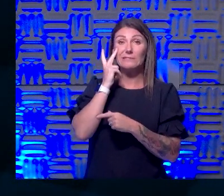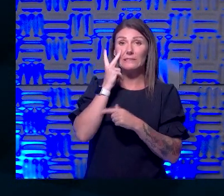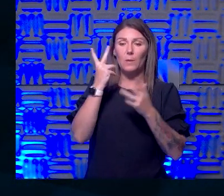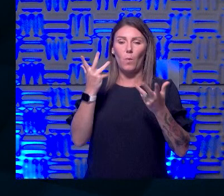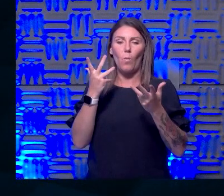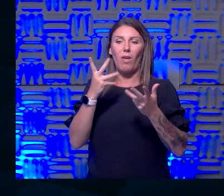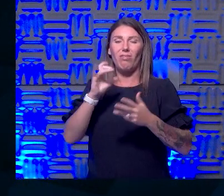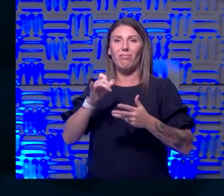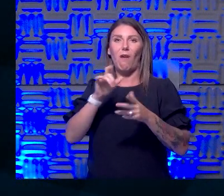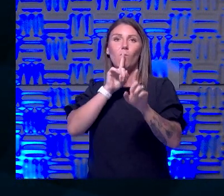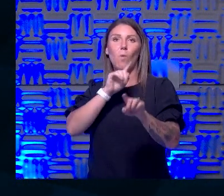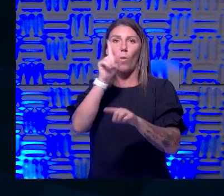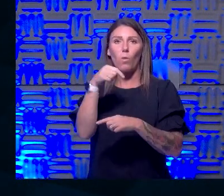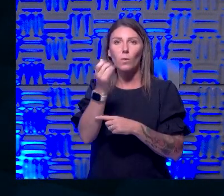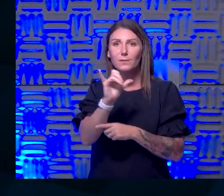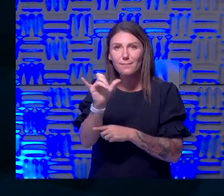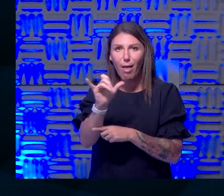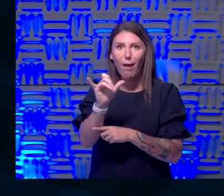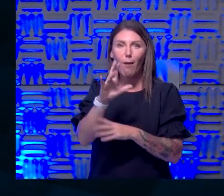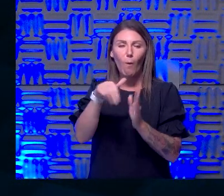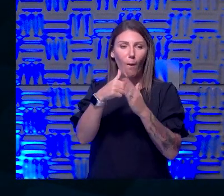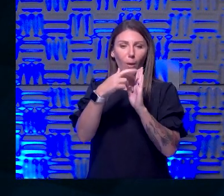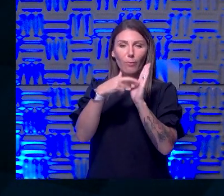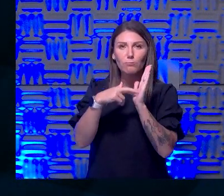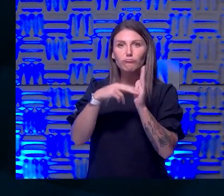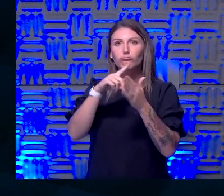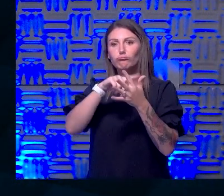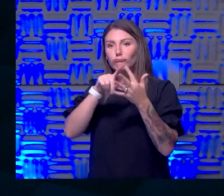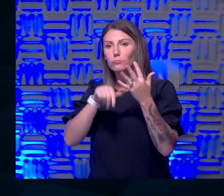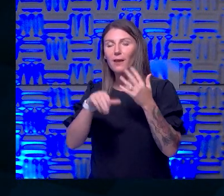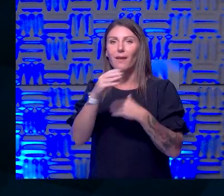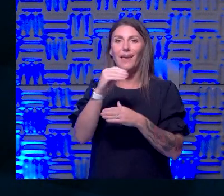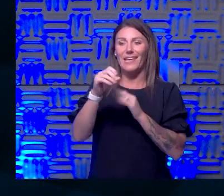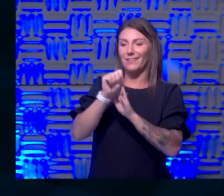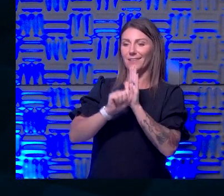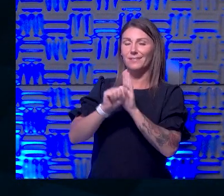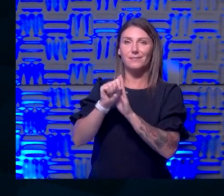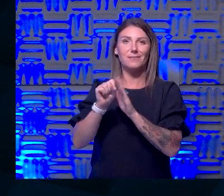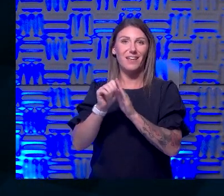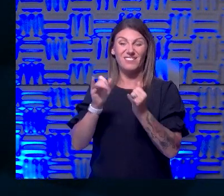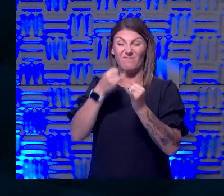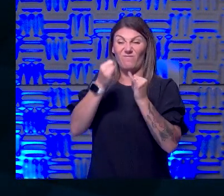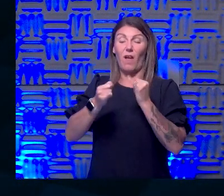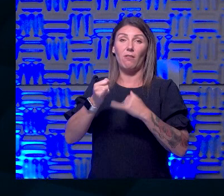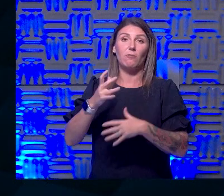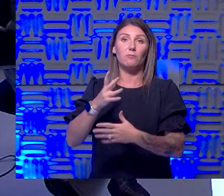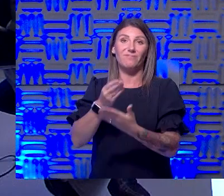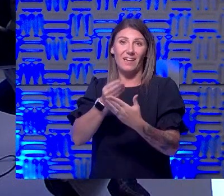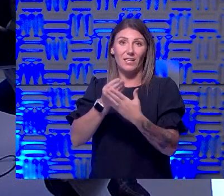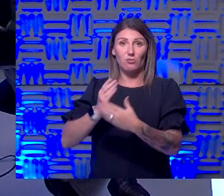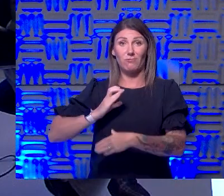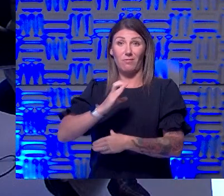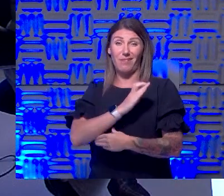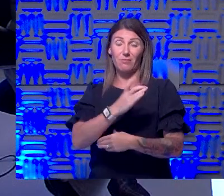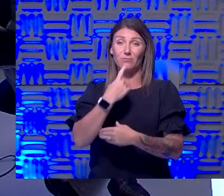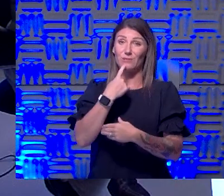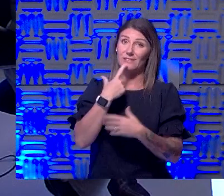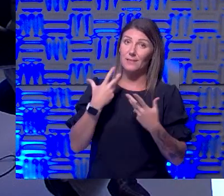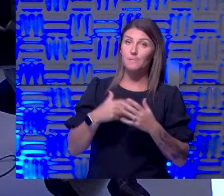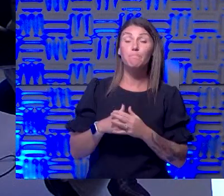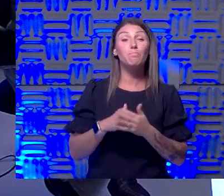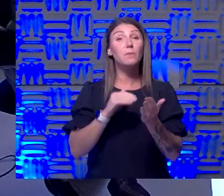like, and then secondly, what the State Finance Council has to say about it. Dr. LeMaster, what are your